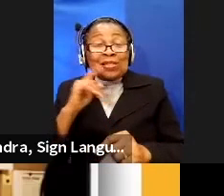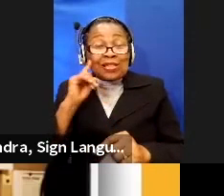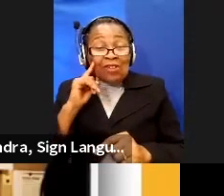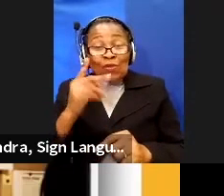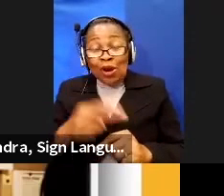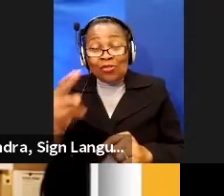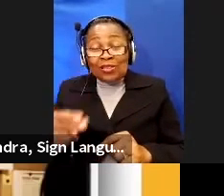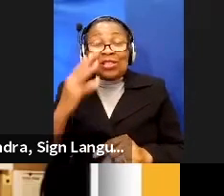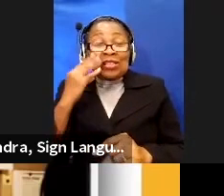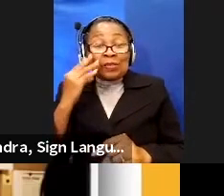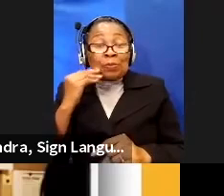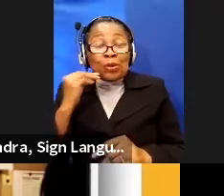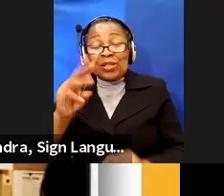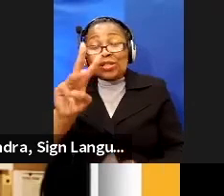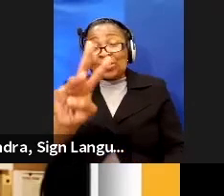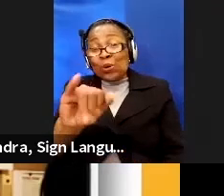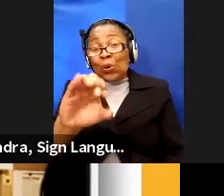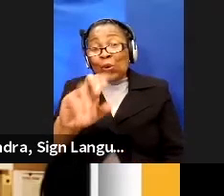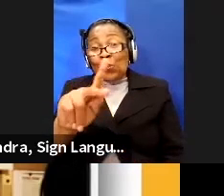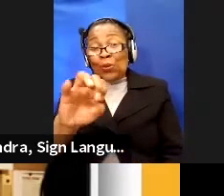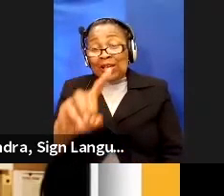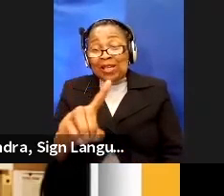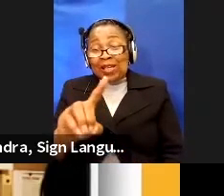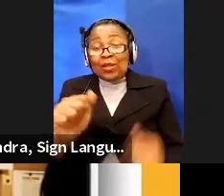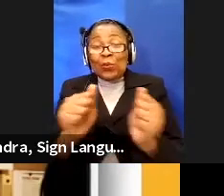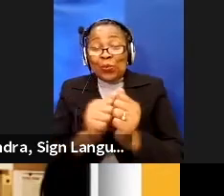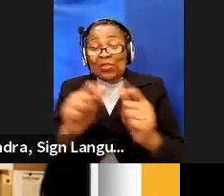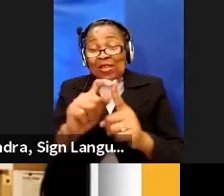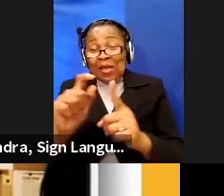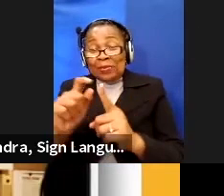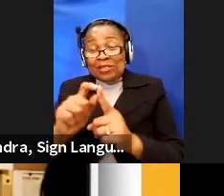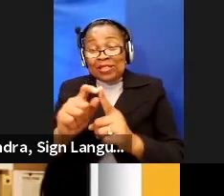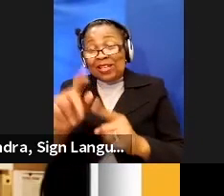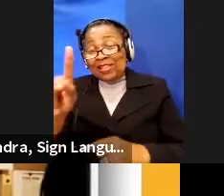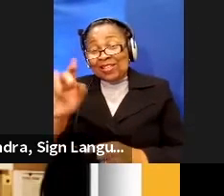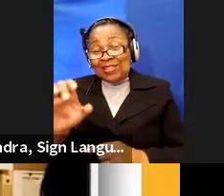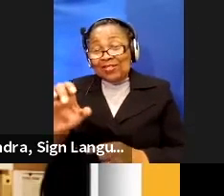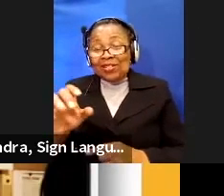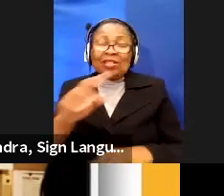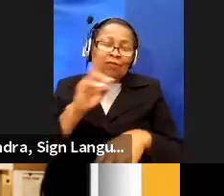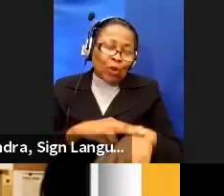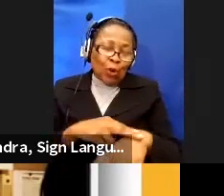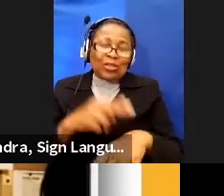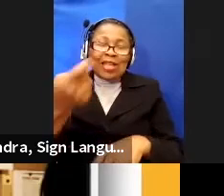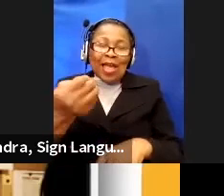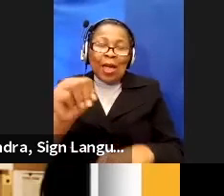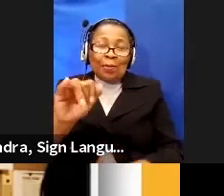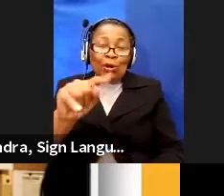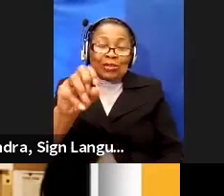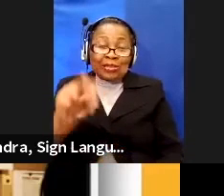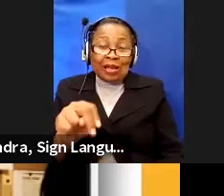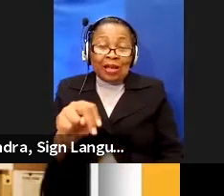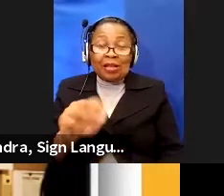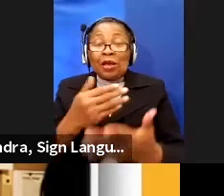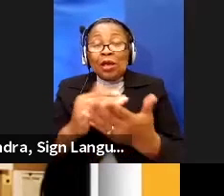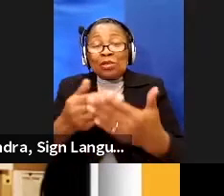with open captioning at the Kennedy Center. It was amazing. And then, of course, you know, Hamilton. This is before they became really famous. I